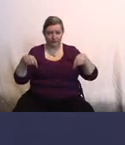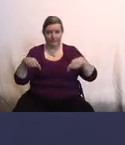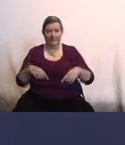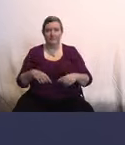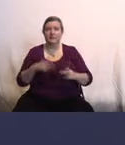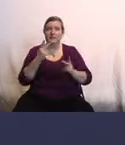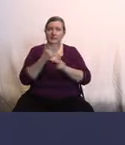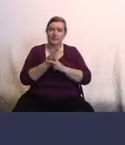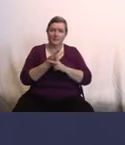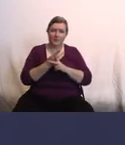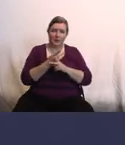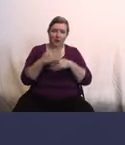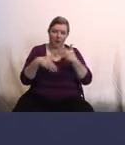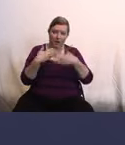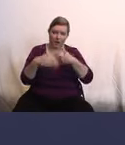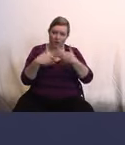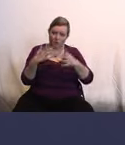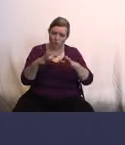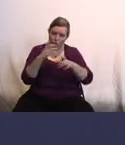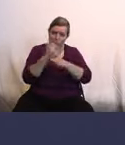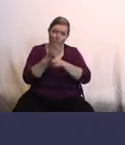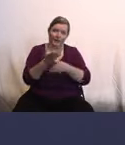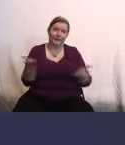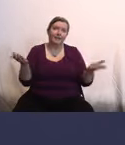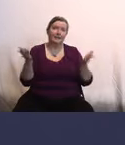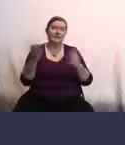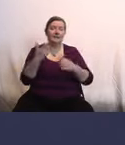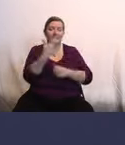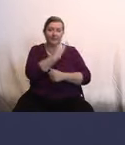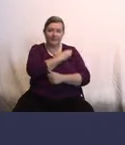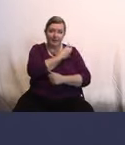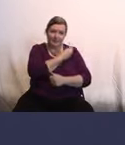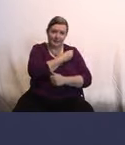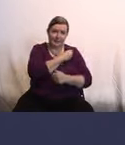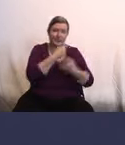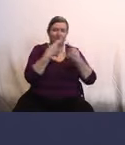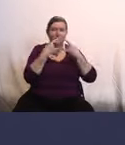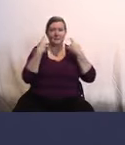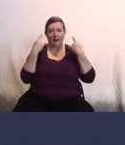vaccinated, get boosted, do the right smart things. God bless you all. Take care.